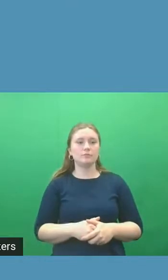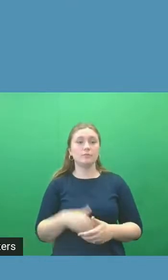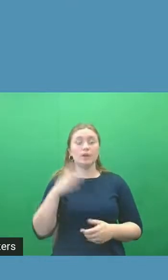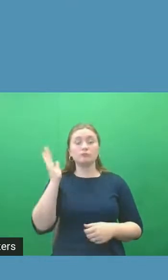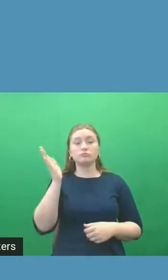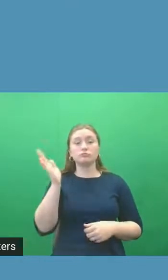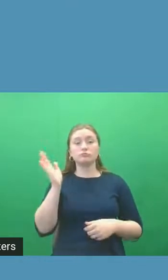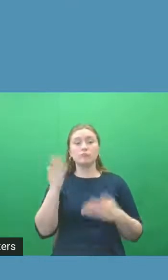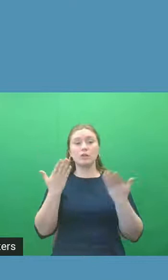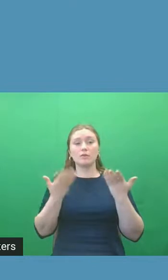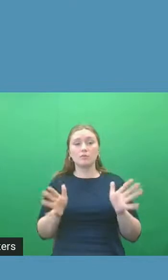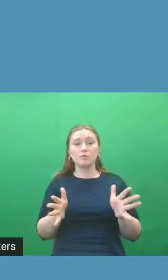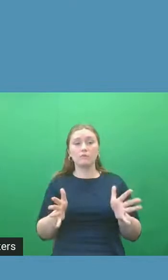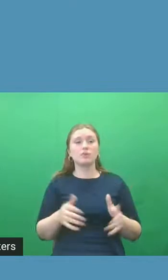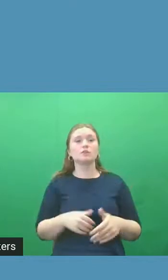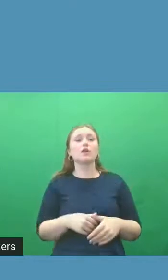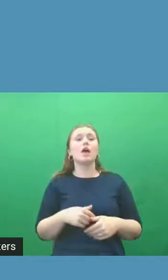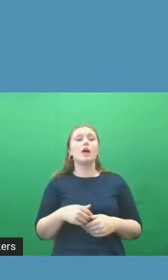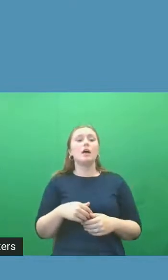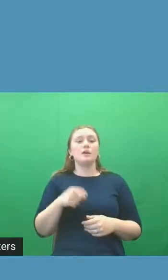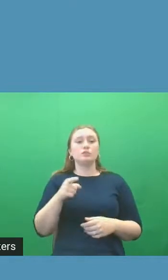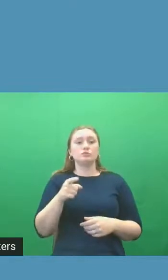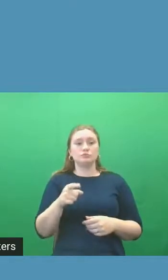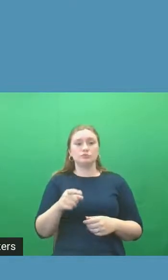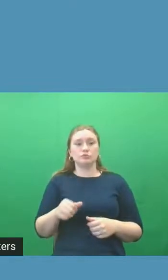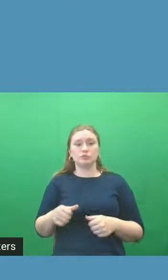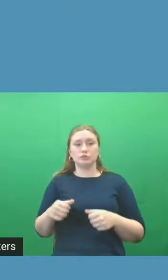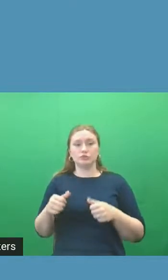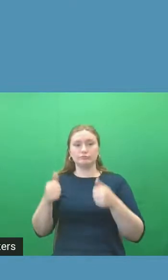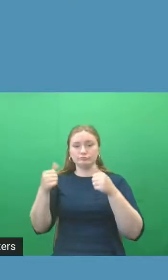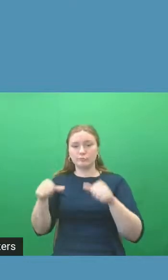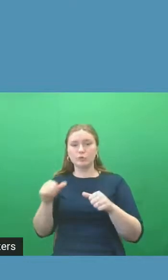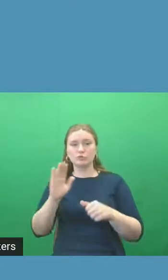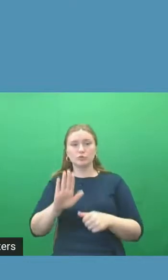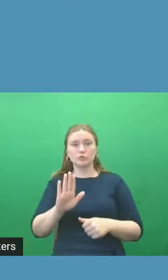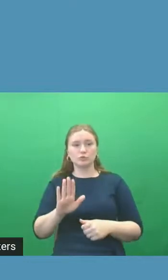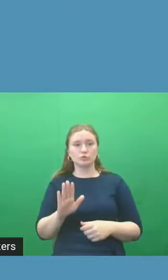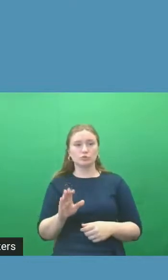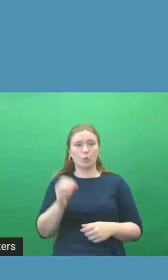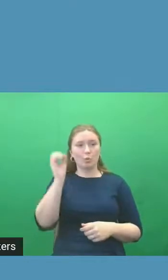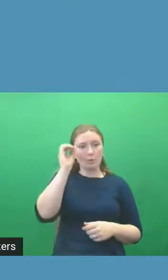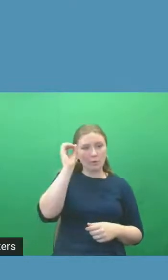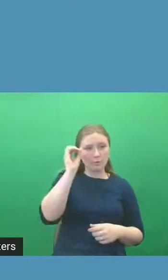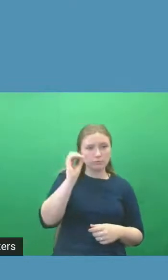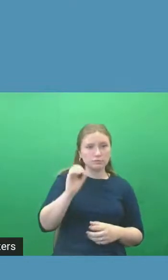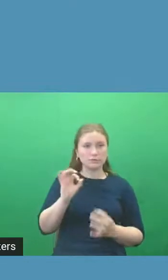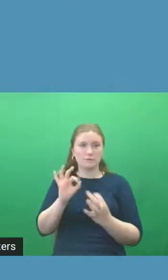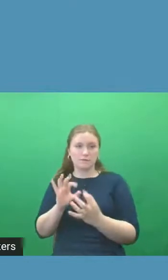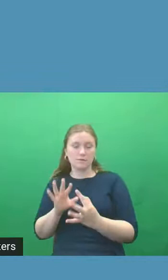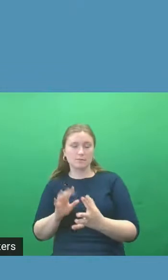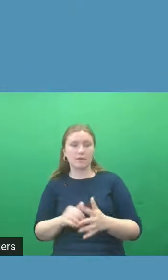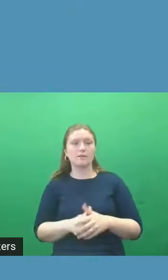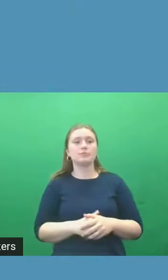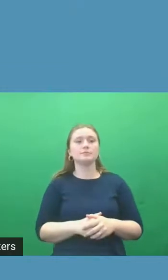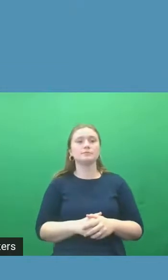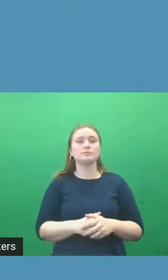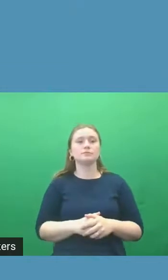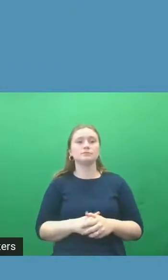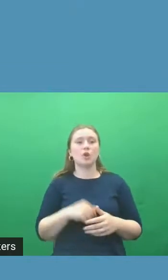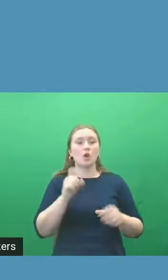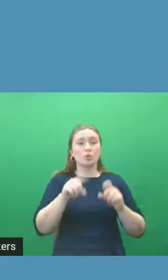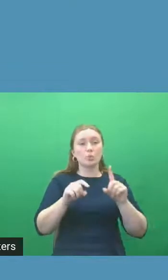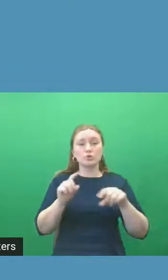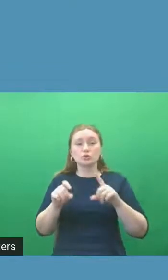Please type your questions in the chat. We'll get to as many questions as time allows. However, we may not be able to address all questions during the